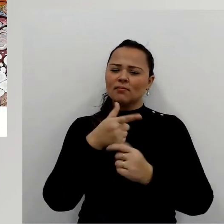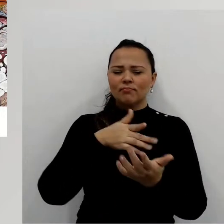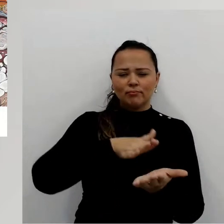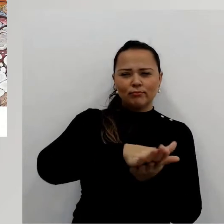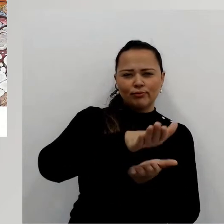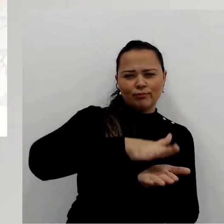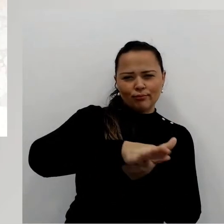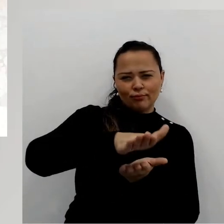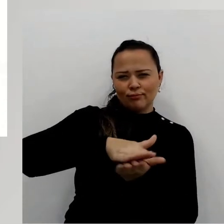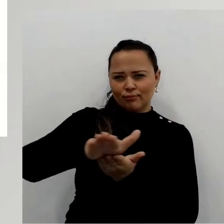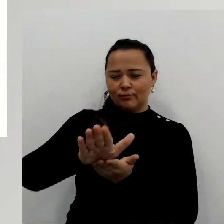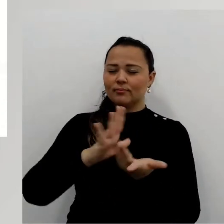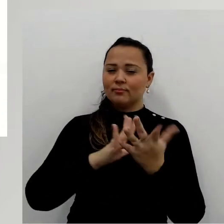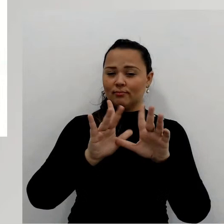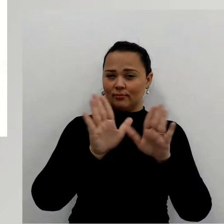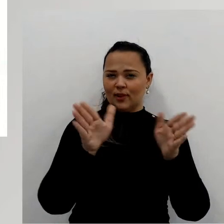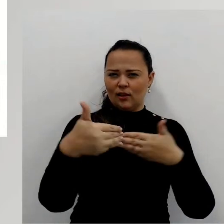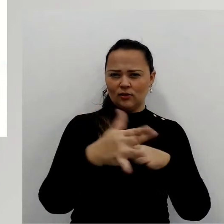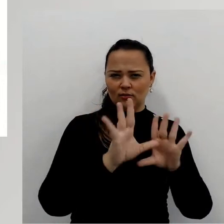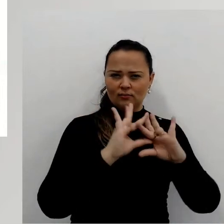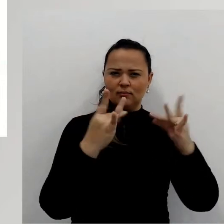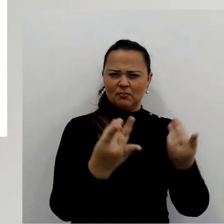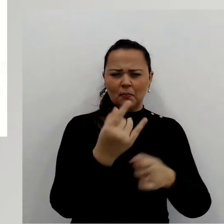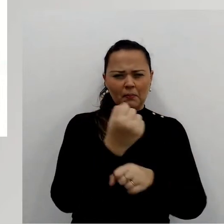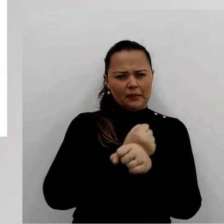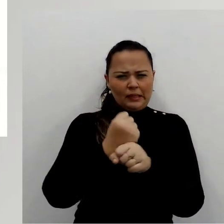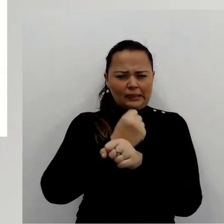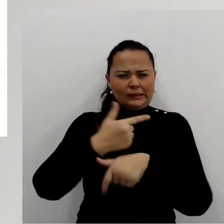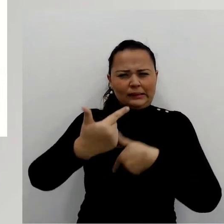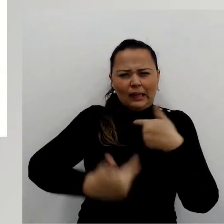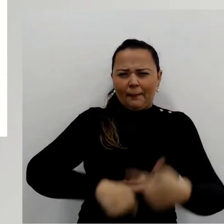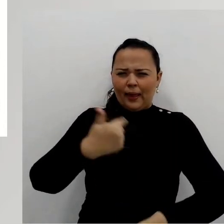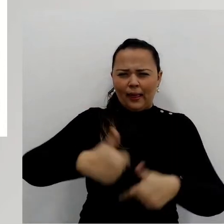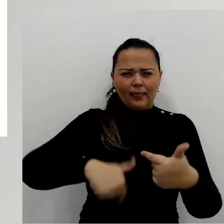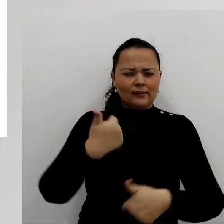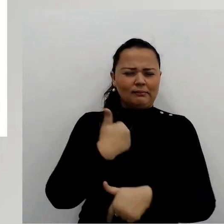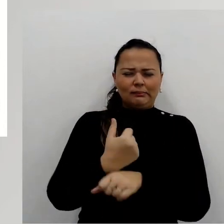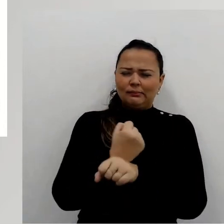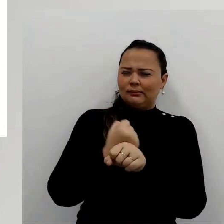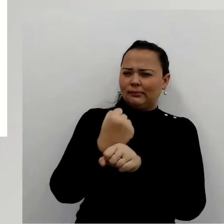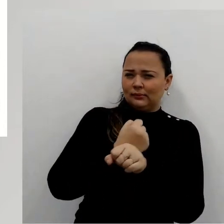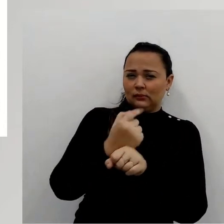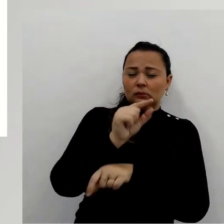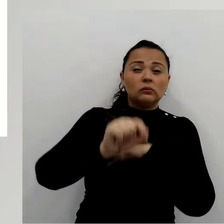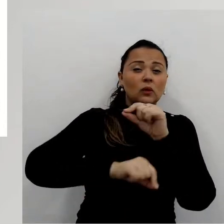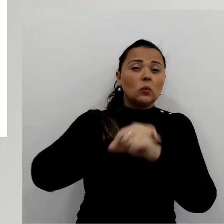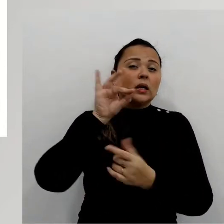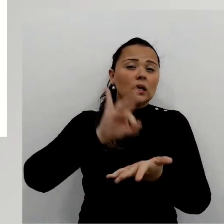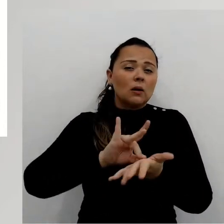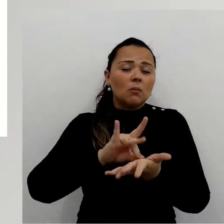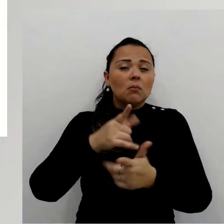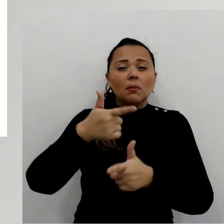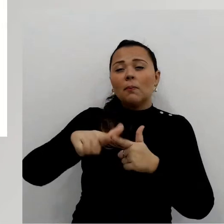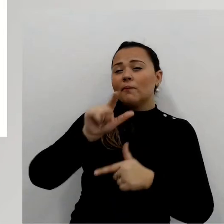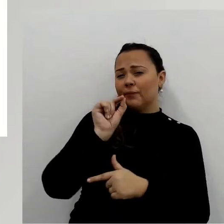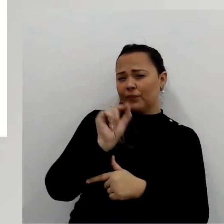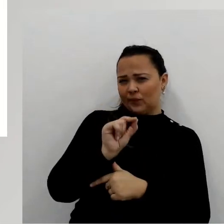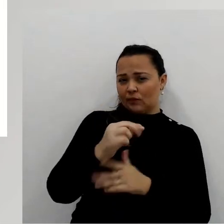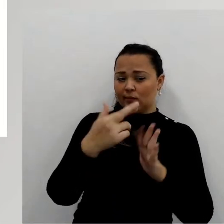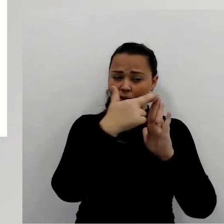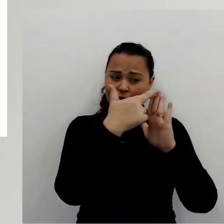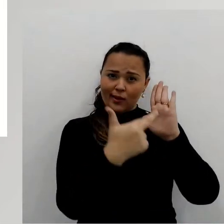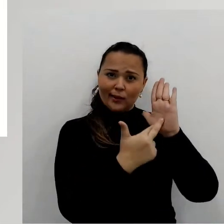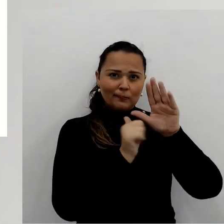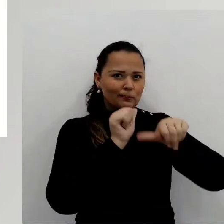decades. So the real issue is that the rules of the game are changing, right? Frank talked a little bit about